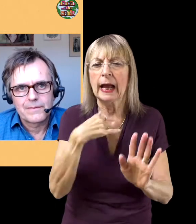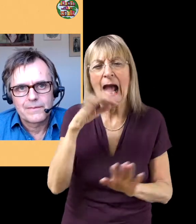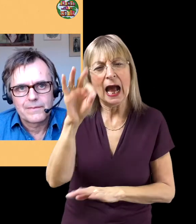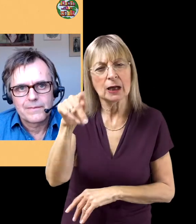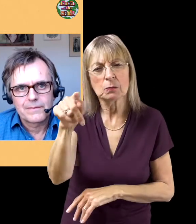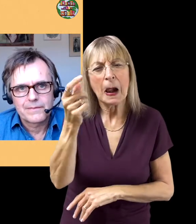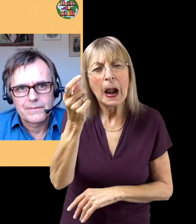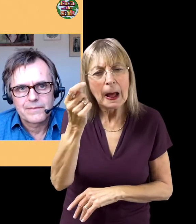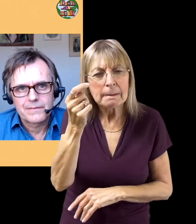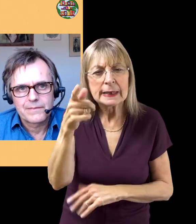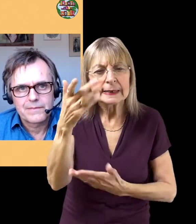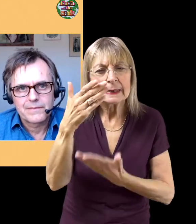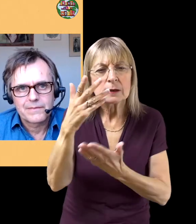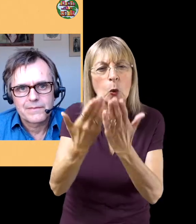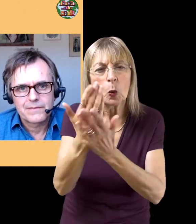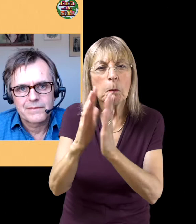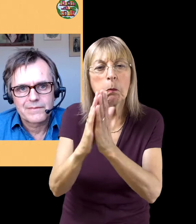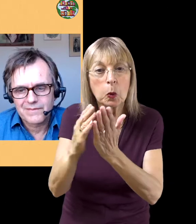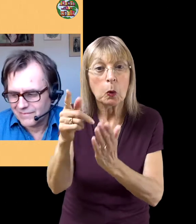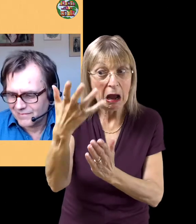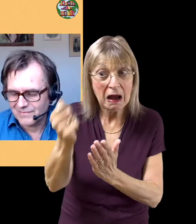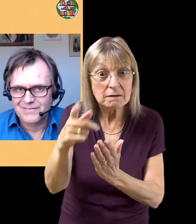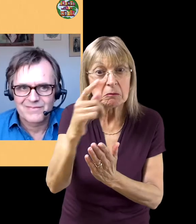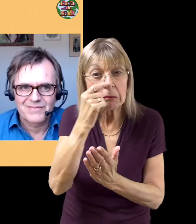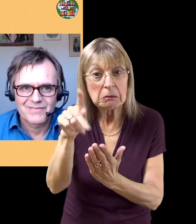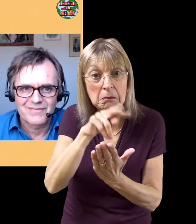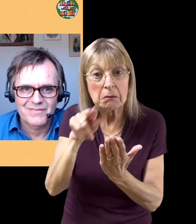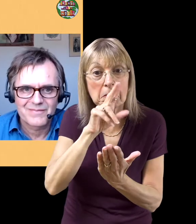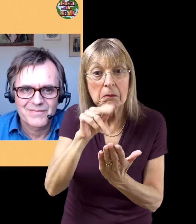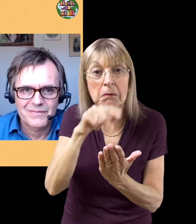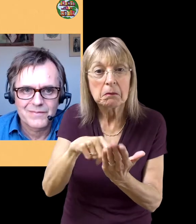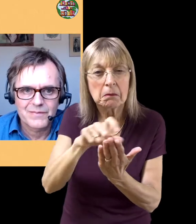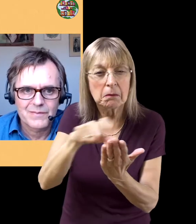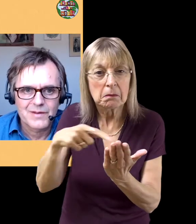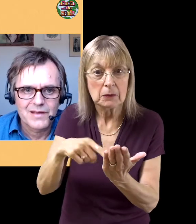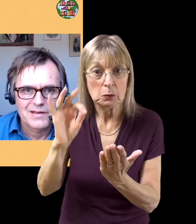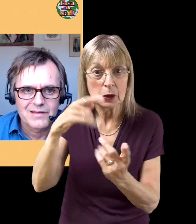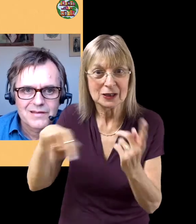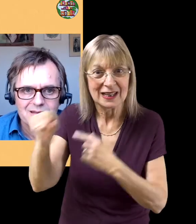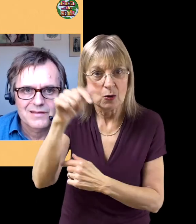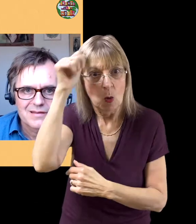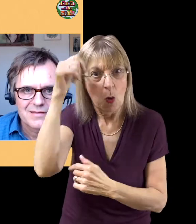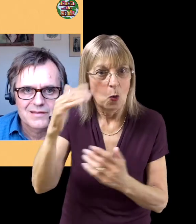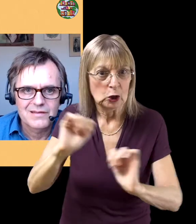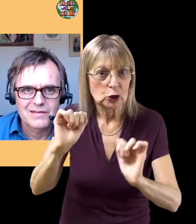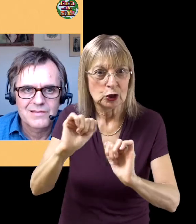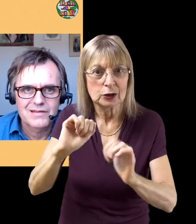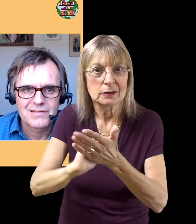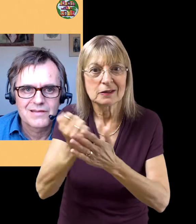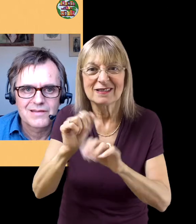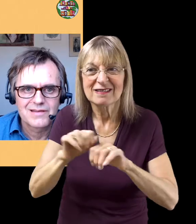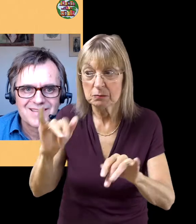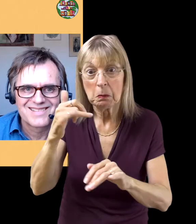can I ask you if you have just a little bit of the new book that you might read to us, even if it's just like a paragraph? Because I think, given that no one has heard this